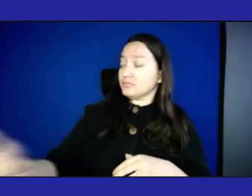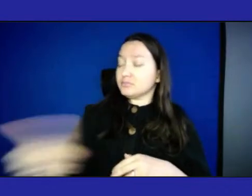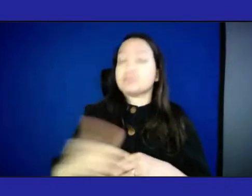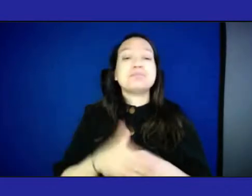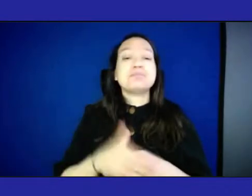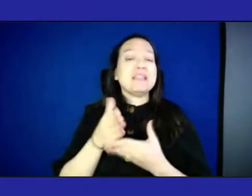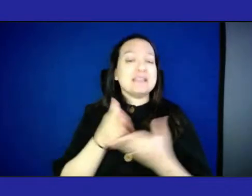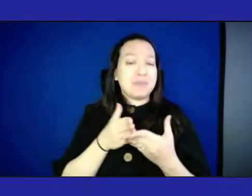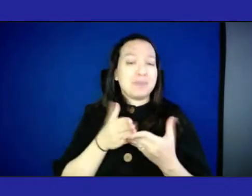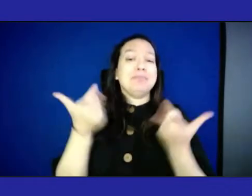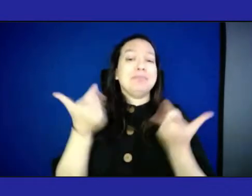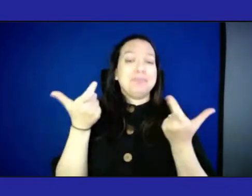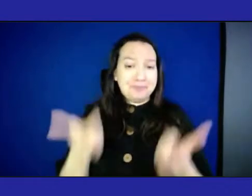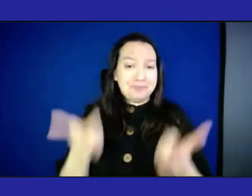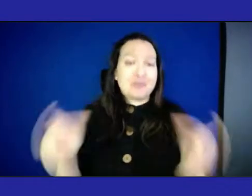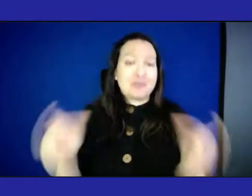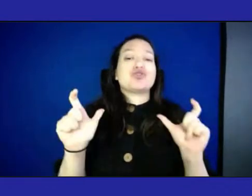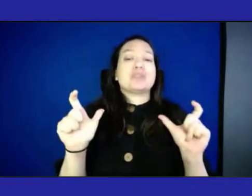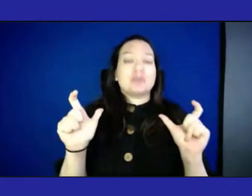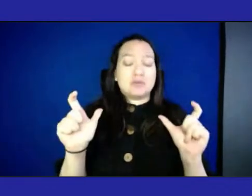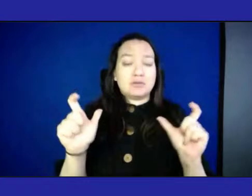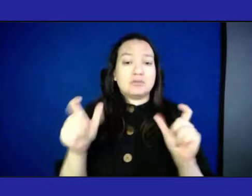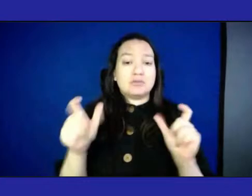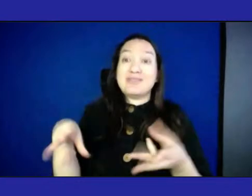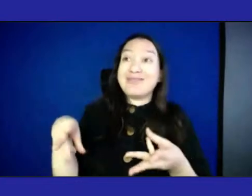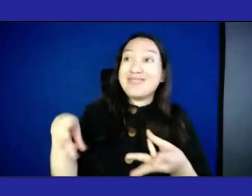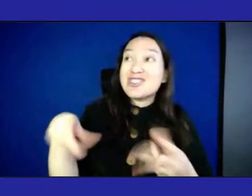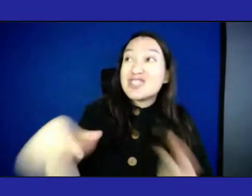major efficiencies and